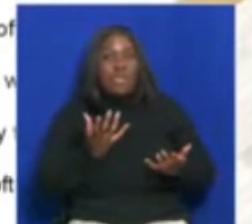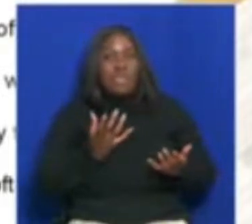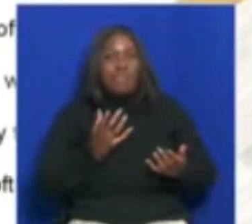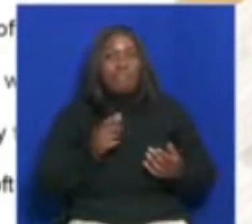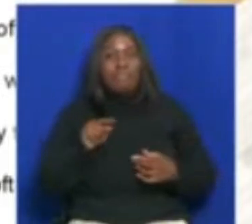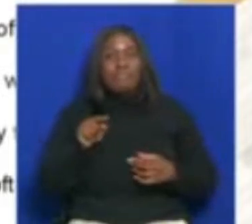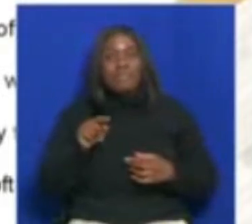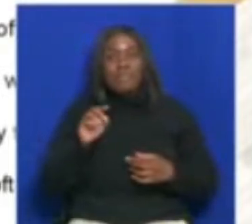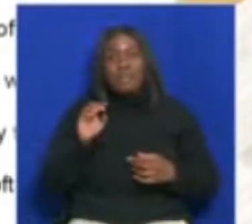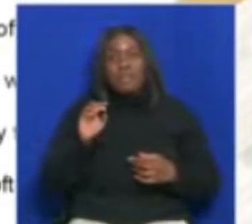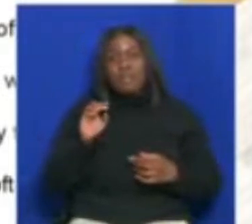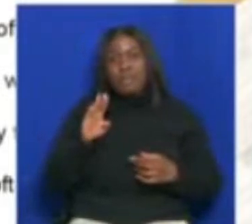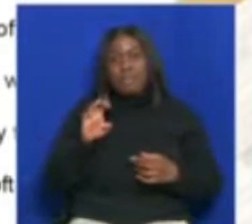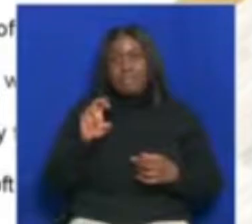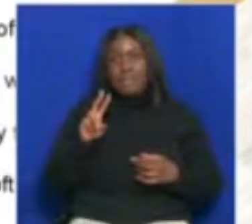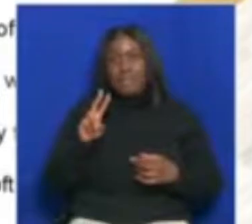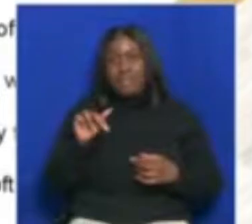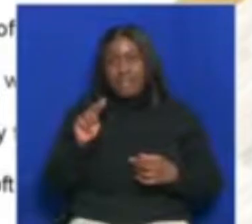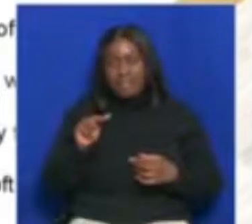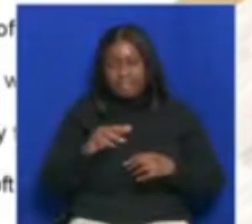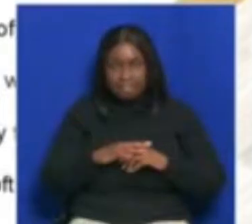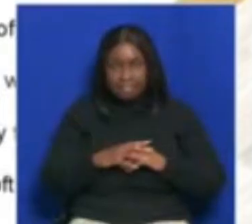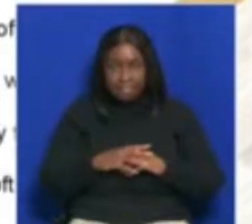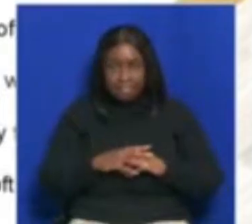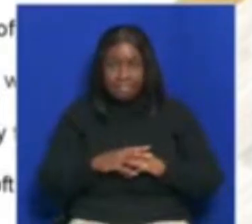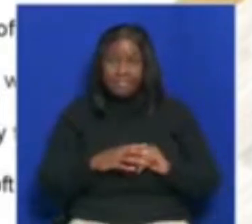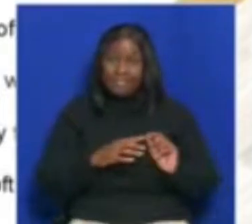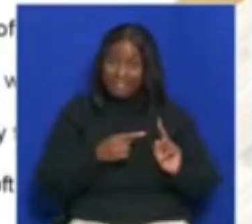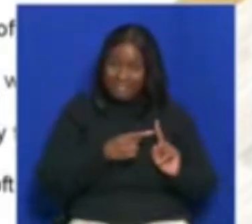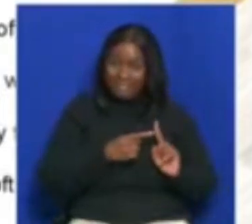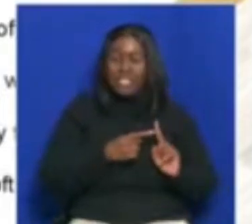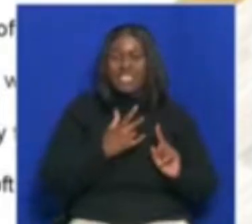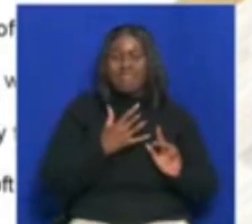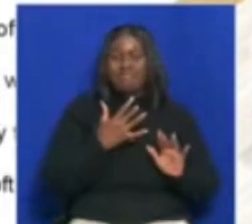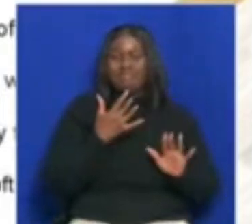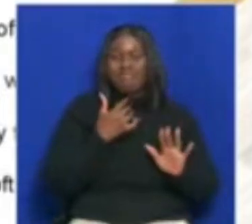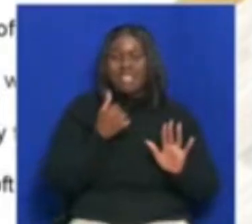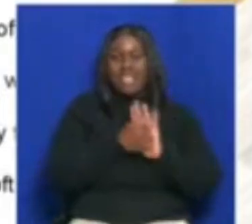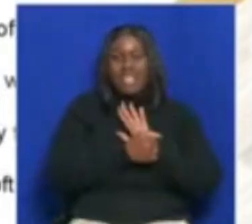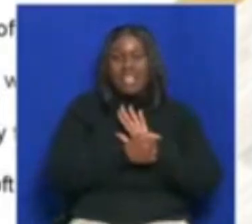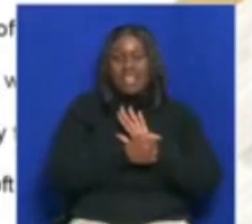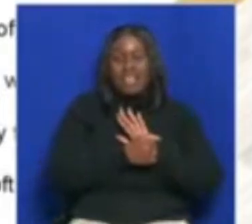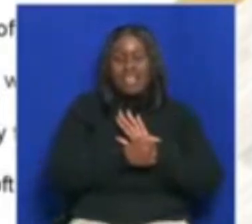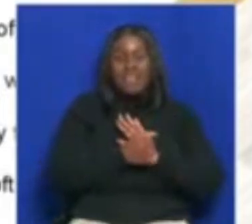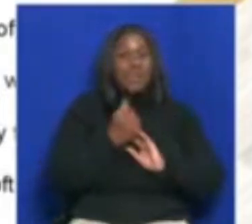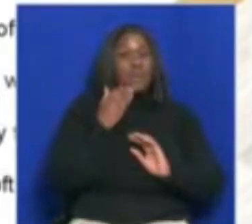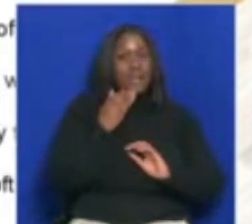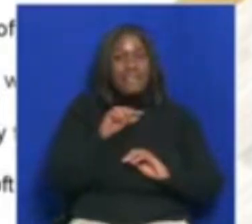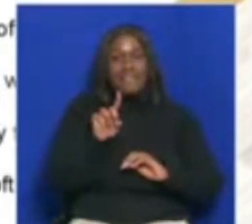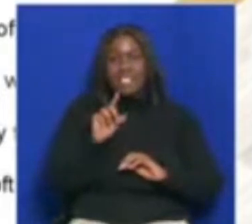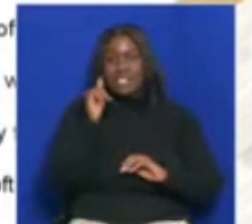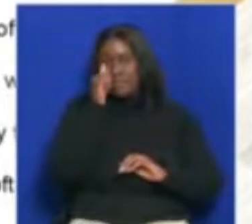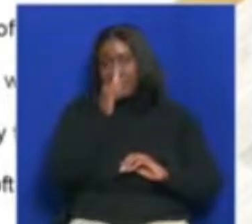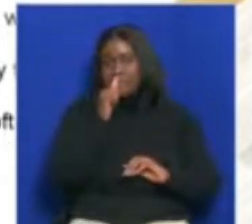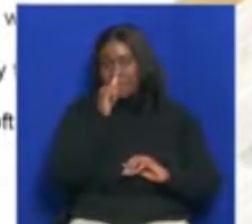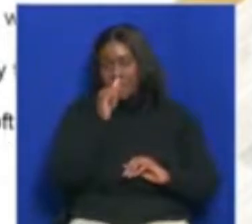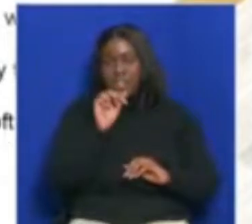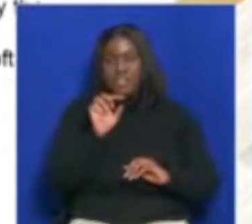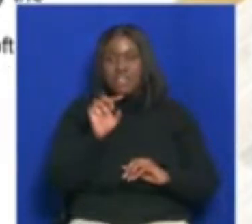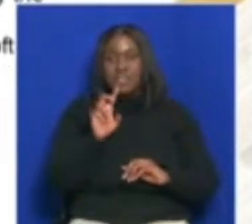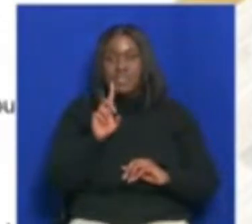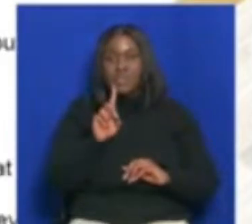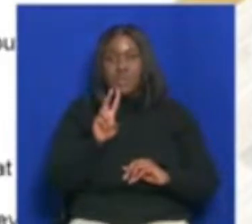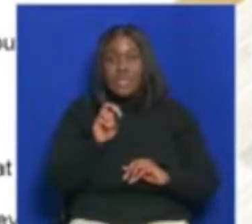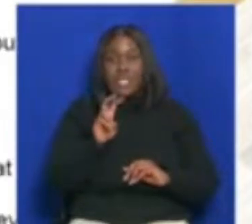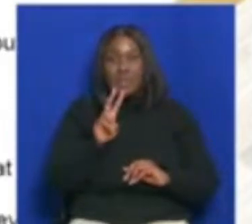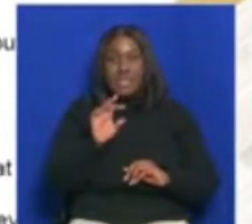Mr. Ippolite would later be one of the men killed on the 1st of April 2023. Members of the